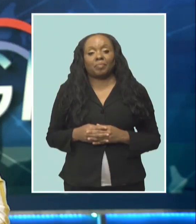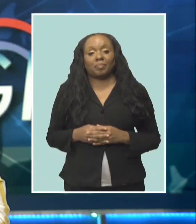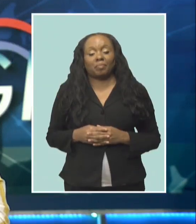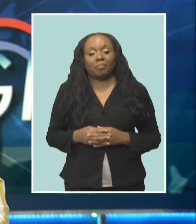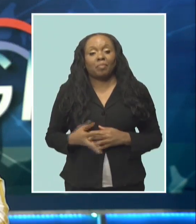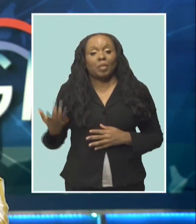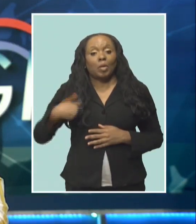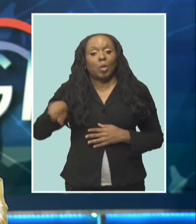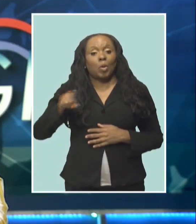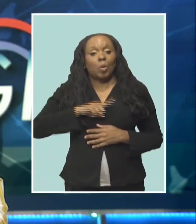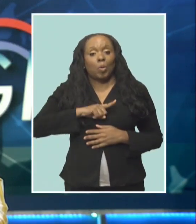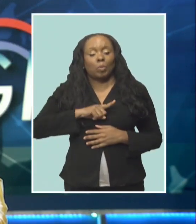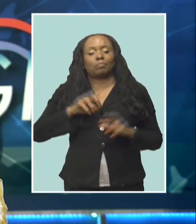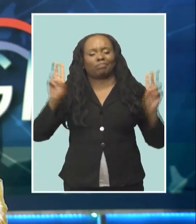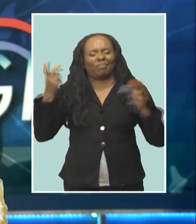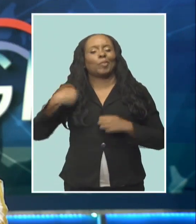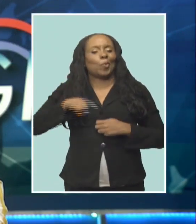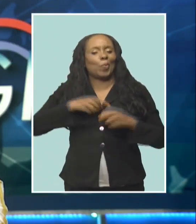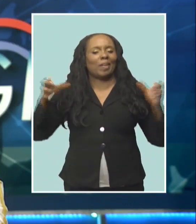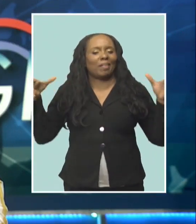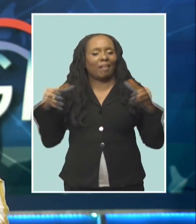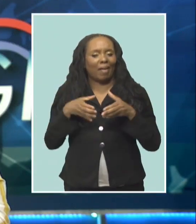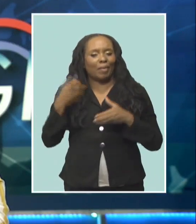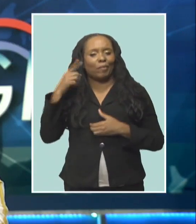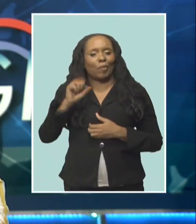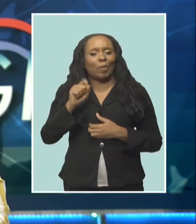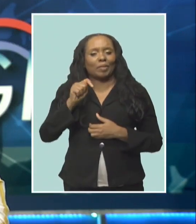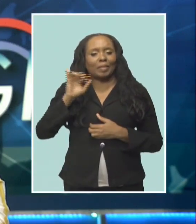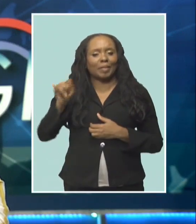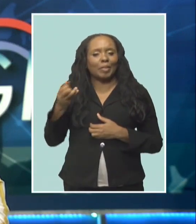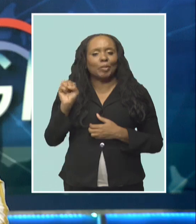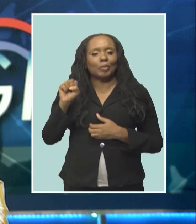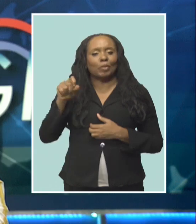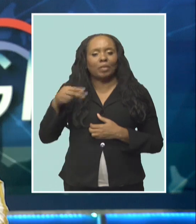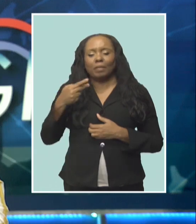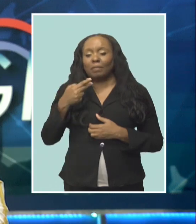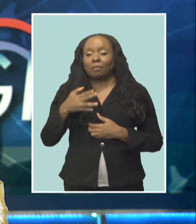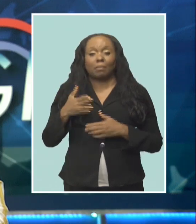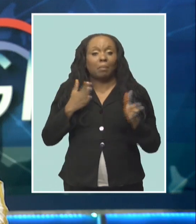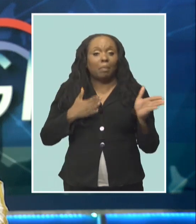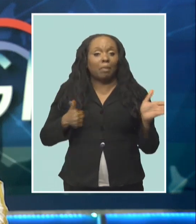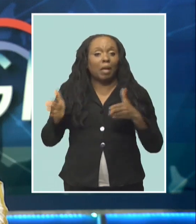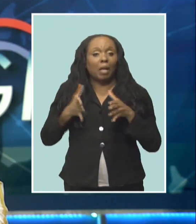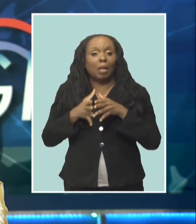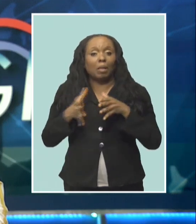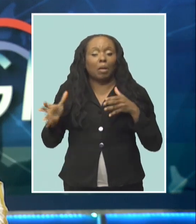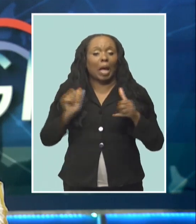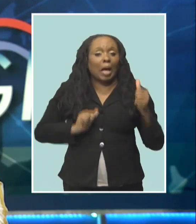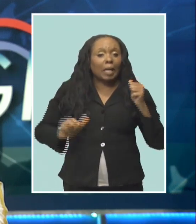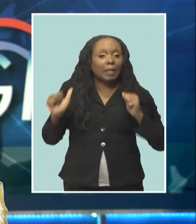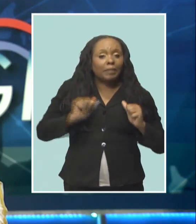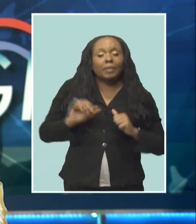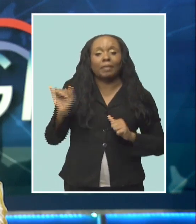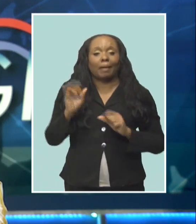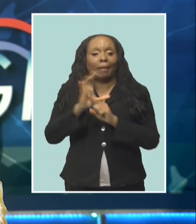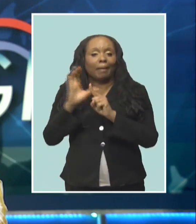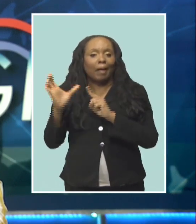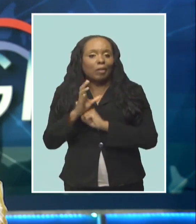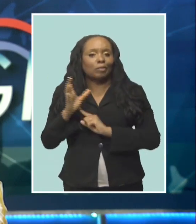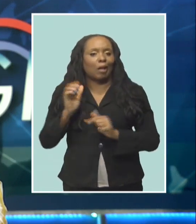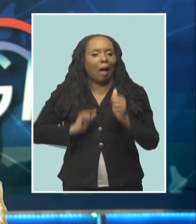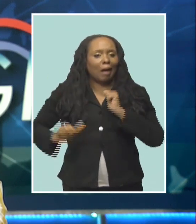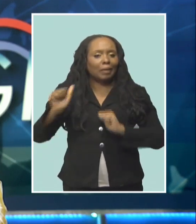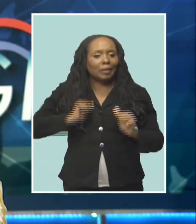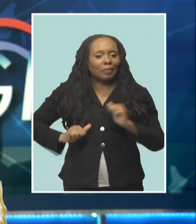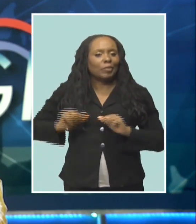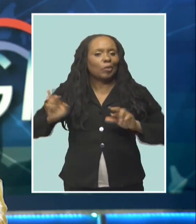An action-packed month of adventure and cultural activities is being planned as Regathering St. Joseph gears up to